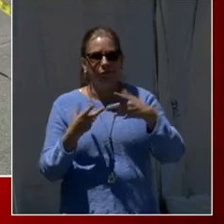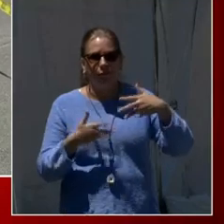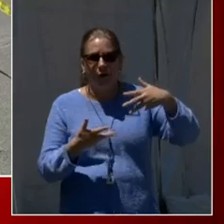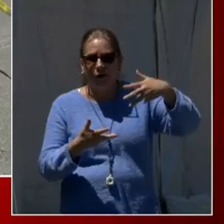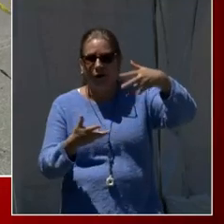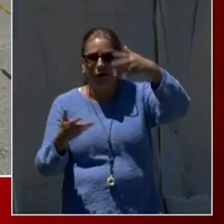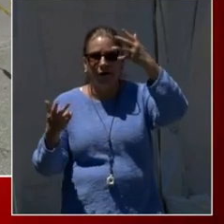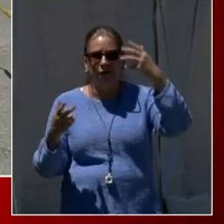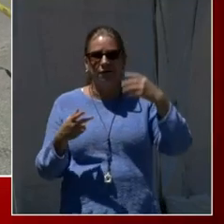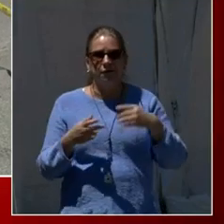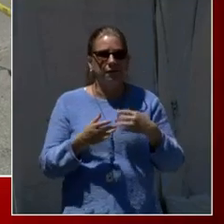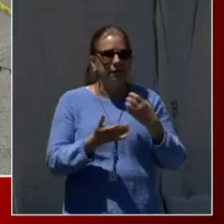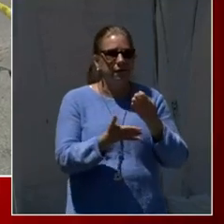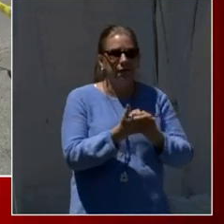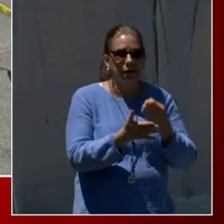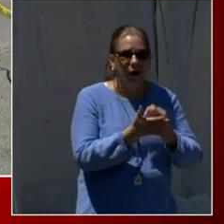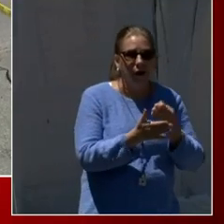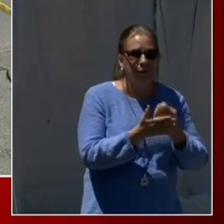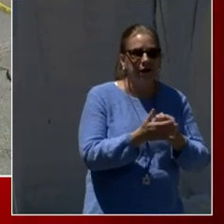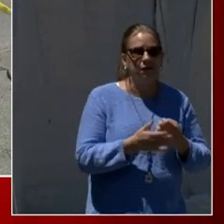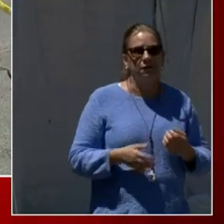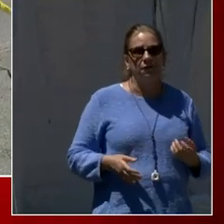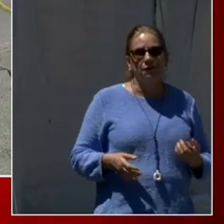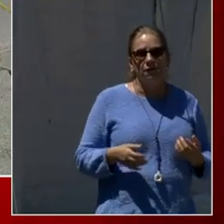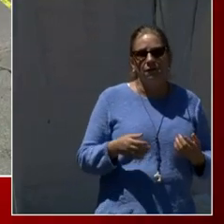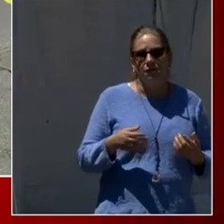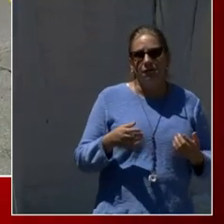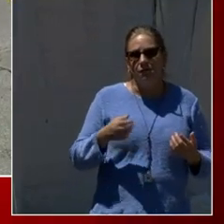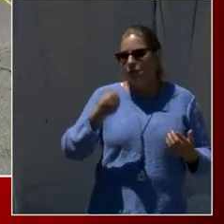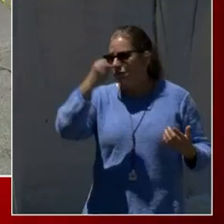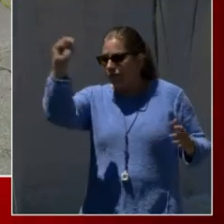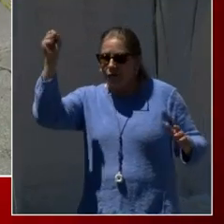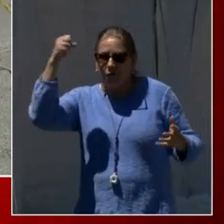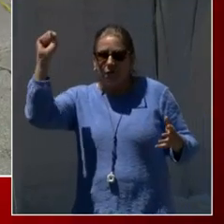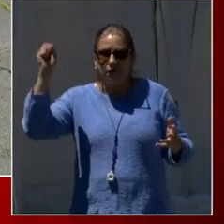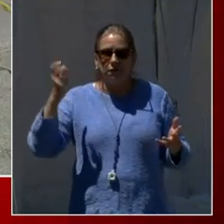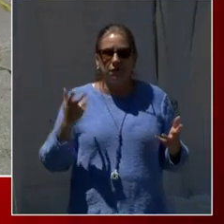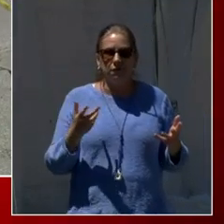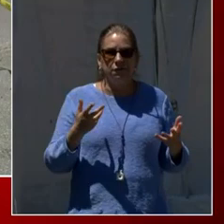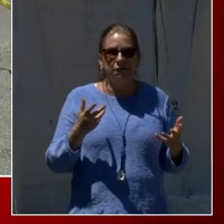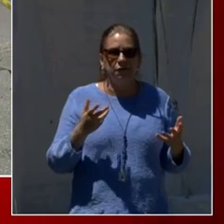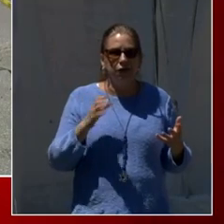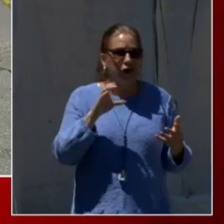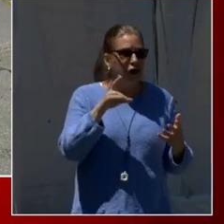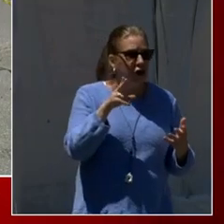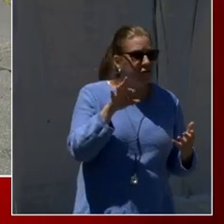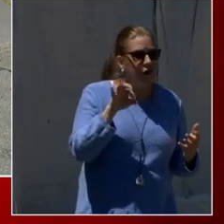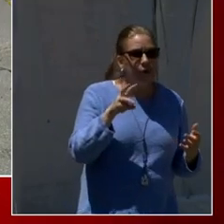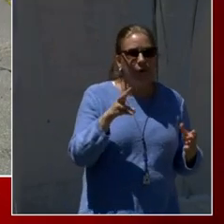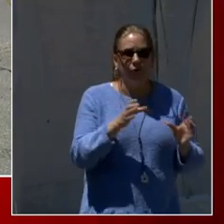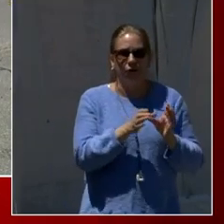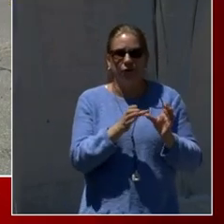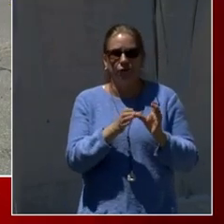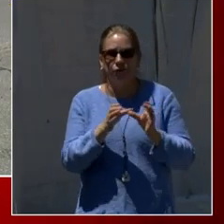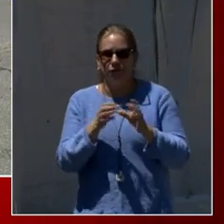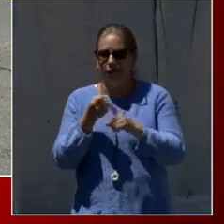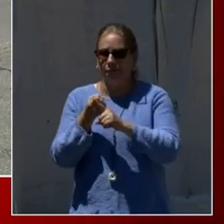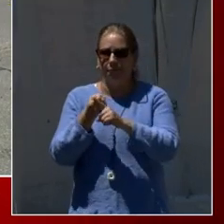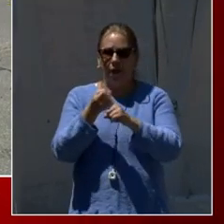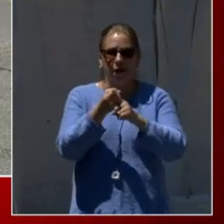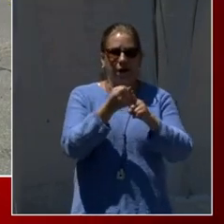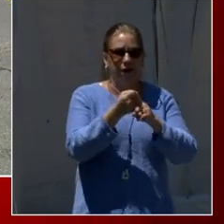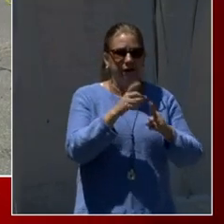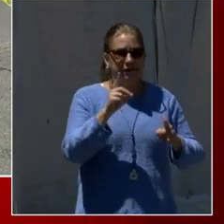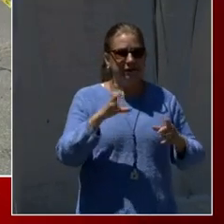and now there are riots in the streets, and there's a curfew. Can you just kind of empathize with the public and kind of speak to